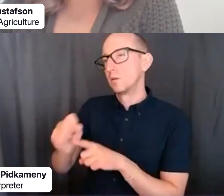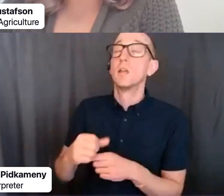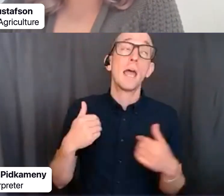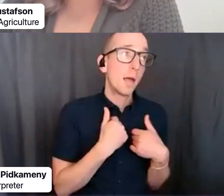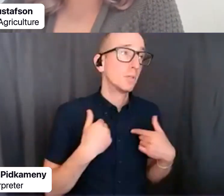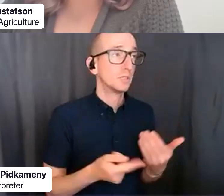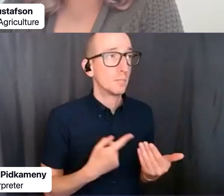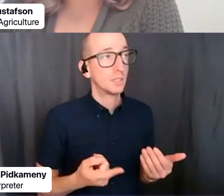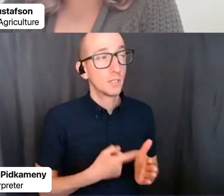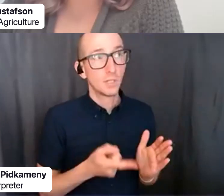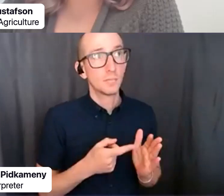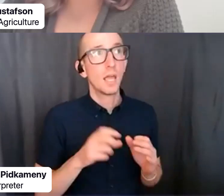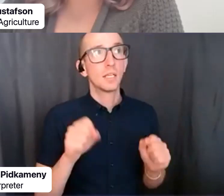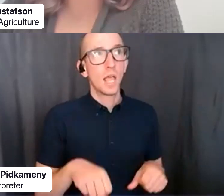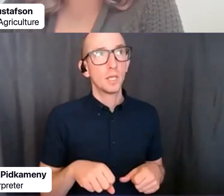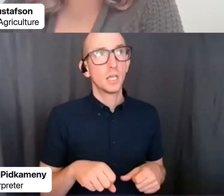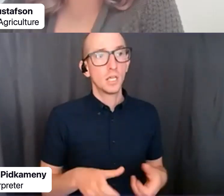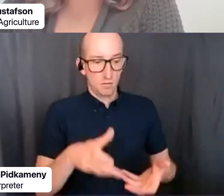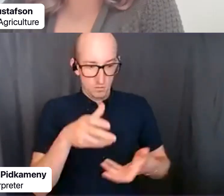sometimes be in an individual's lap.